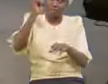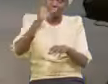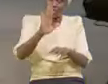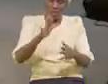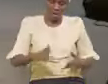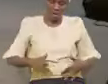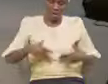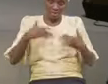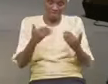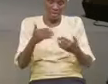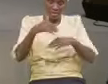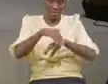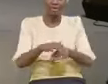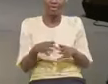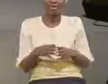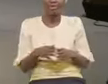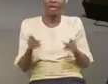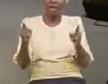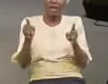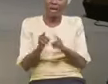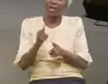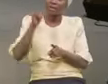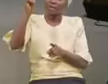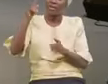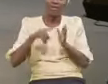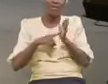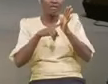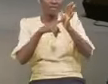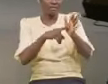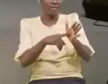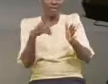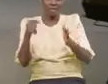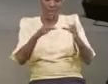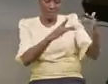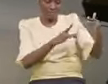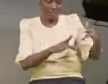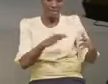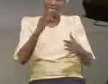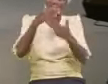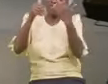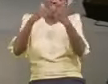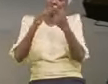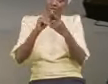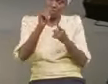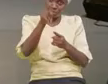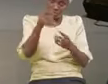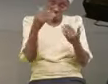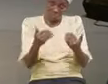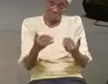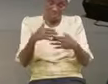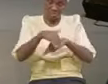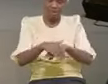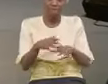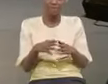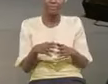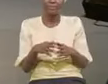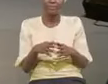Nakasif into Fia. As he reveals the mercy of heaven to you. Not the Jipoban Brian Pop of